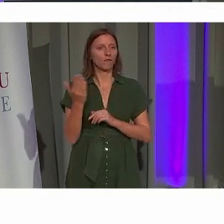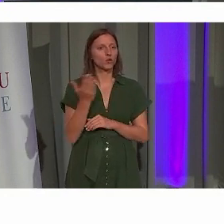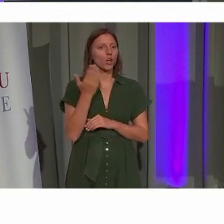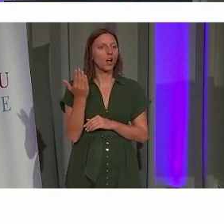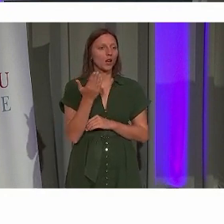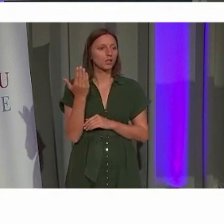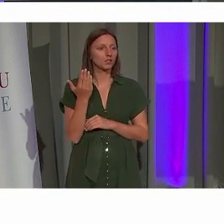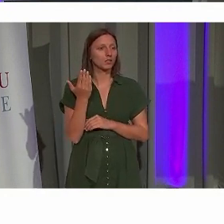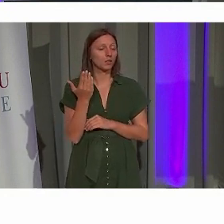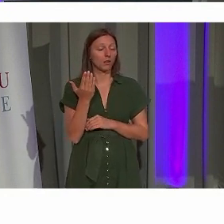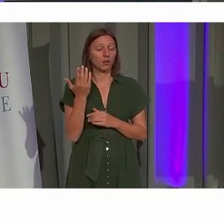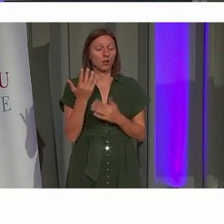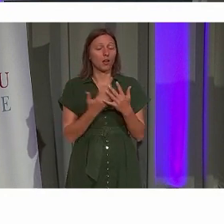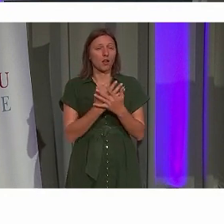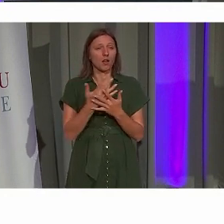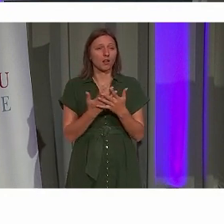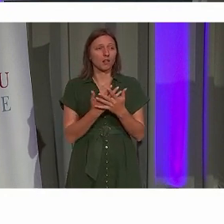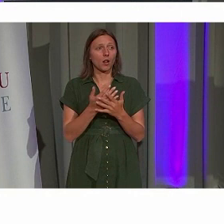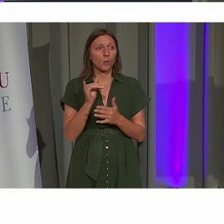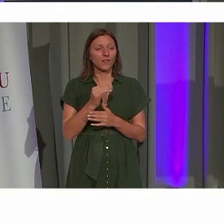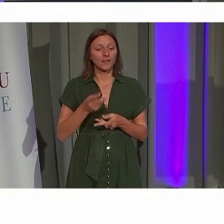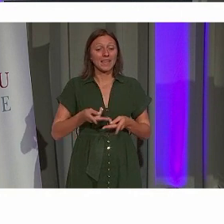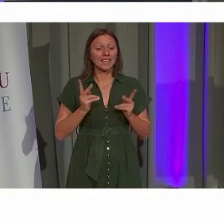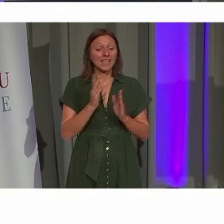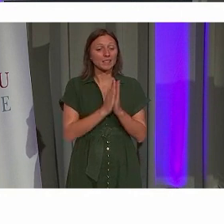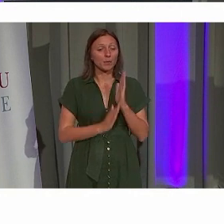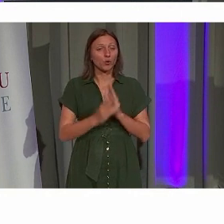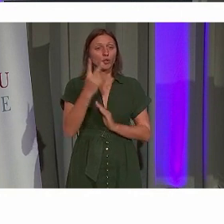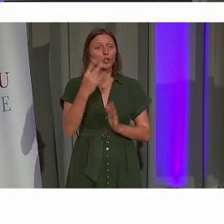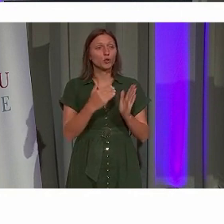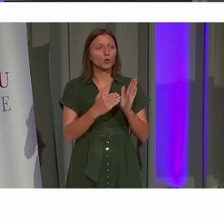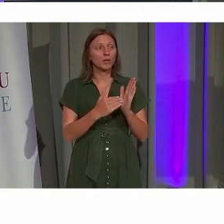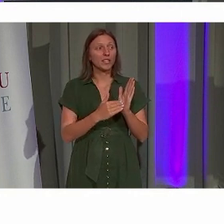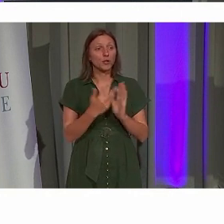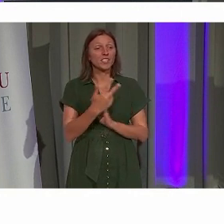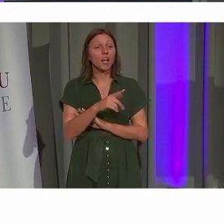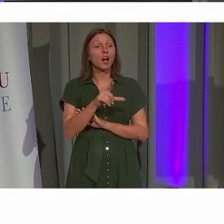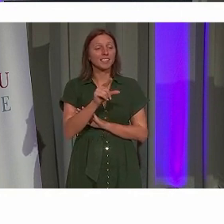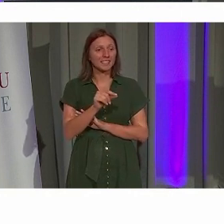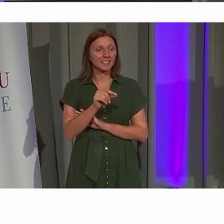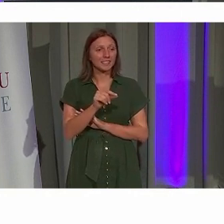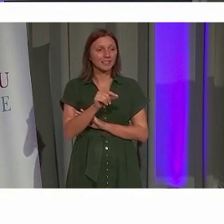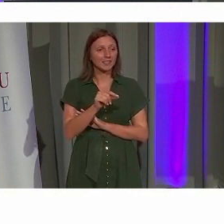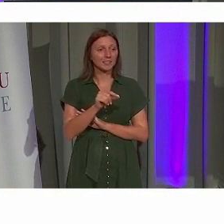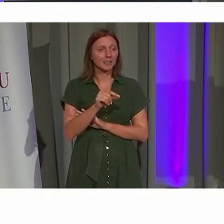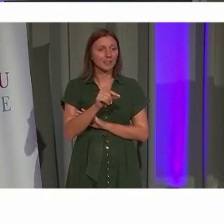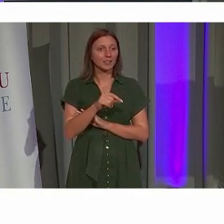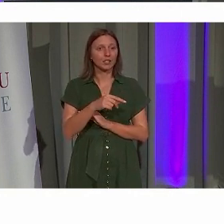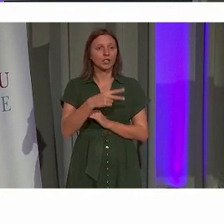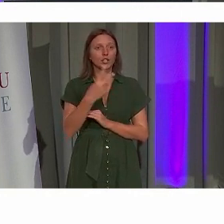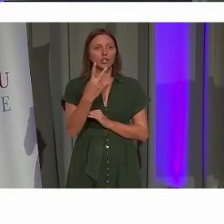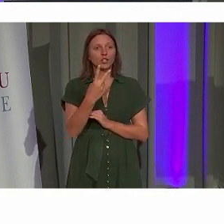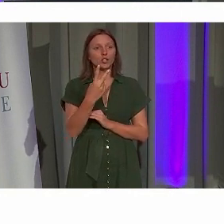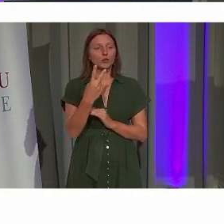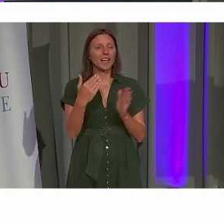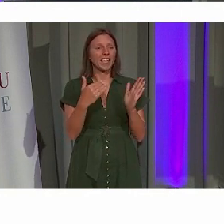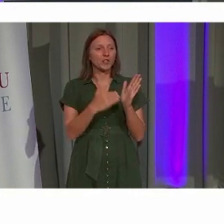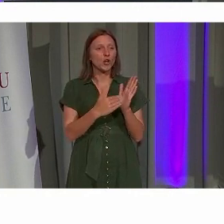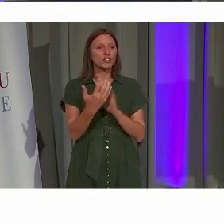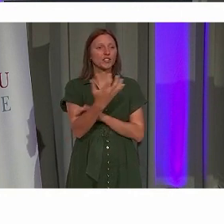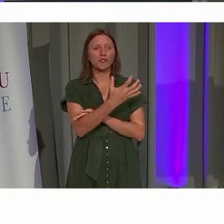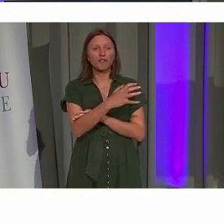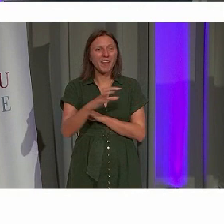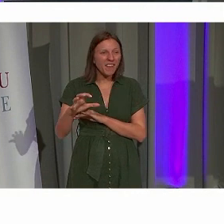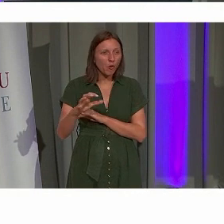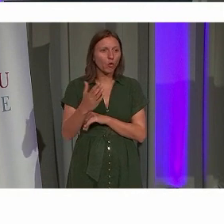it's very crowded during, for example, the Christmas period of